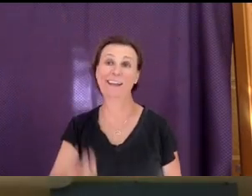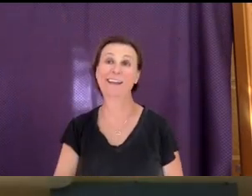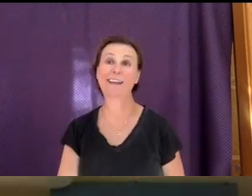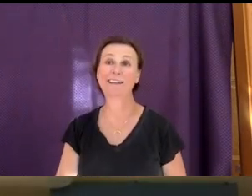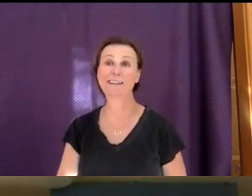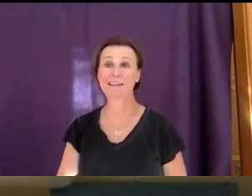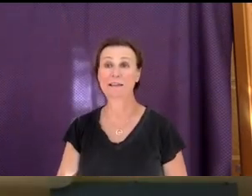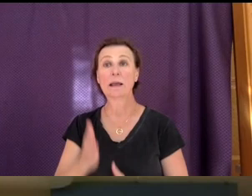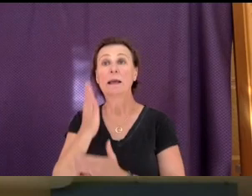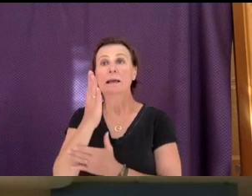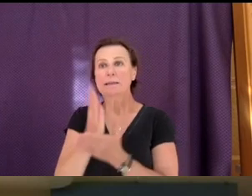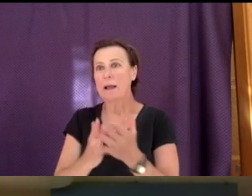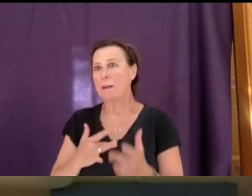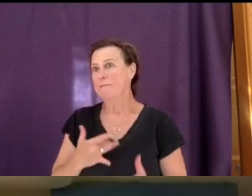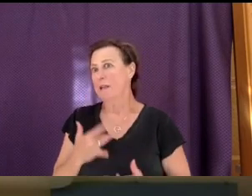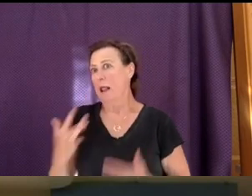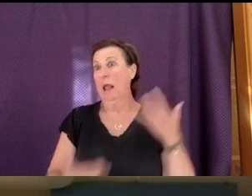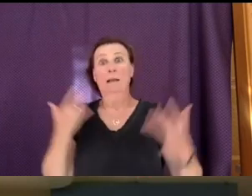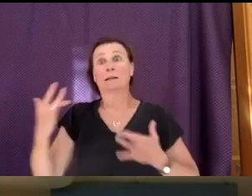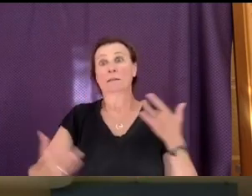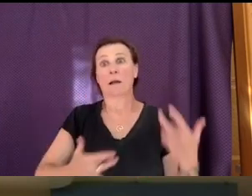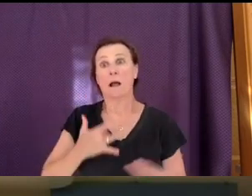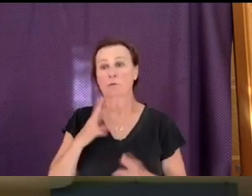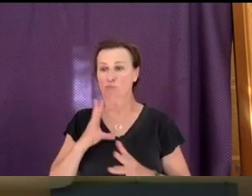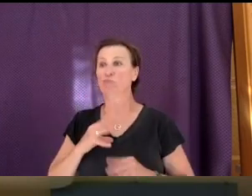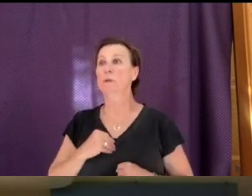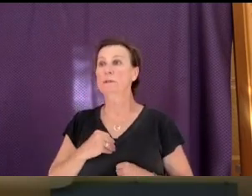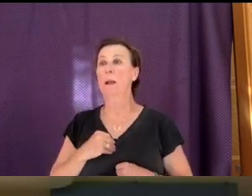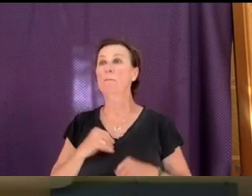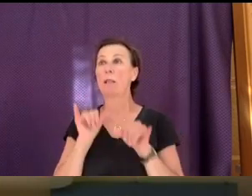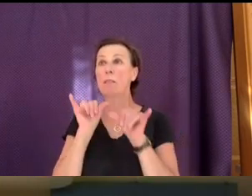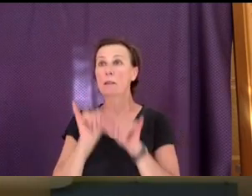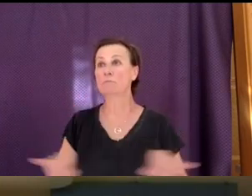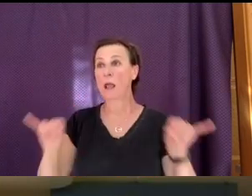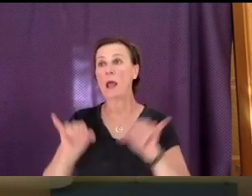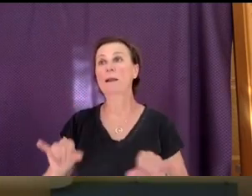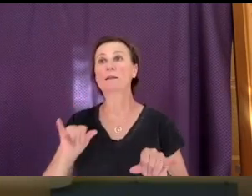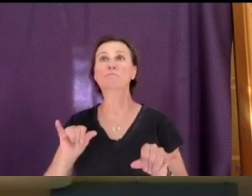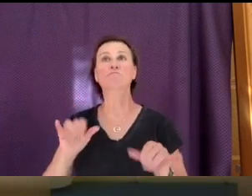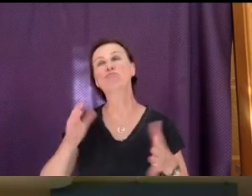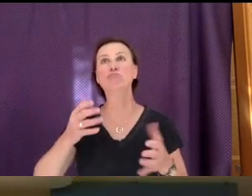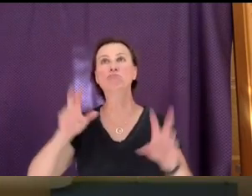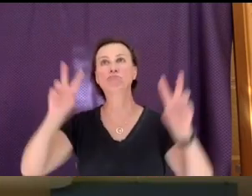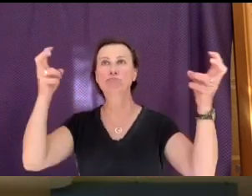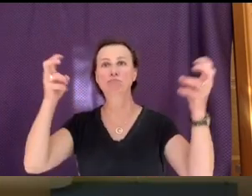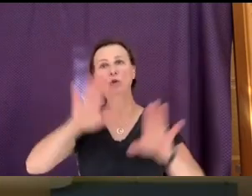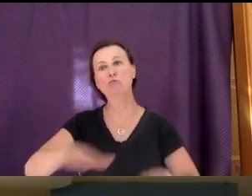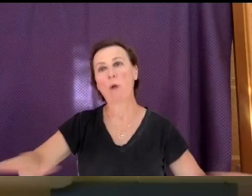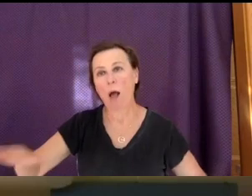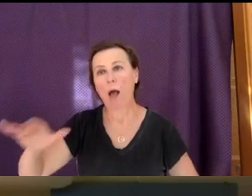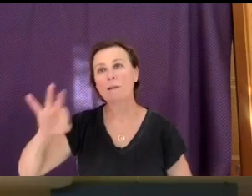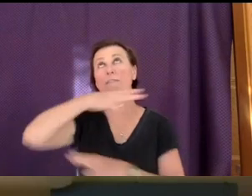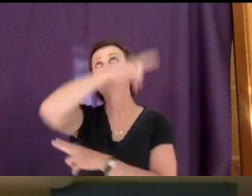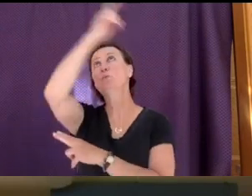Some feel exalted by accepting the status of child of the universe, child of